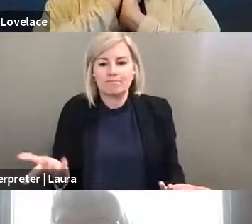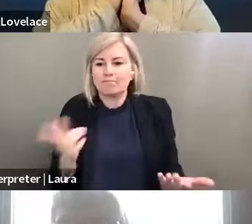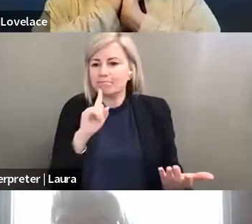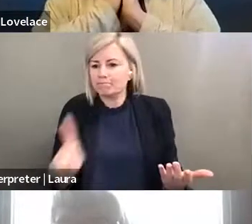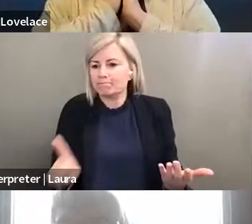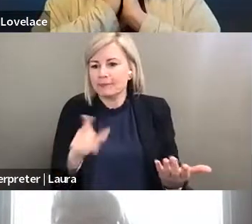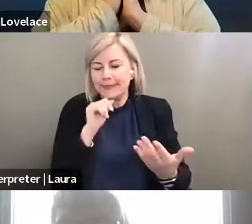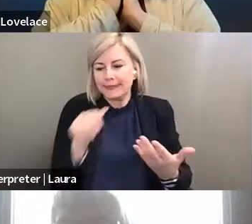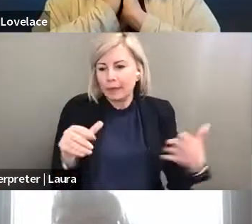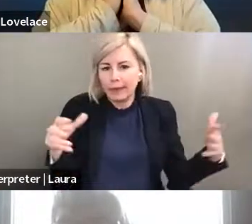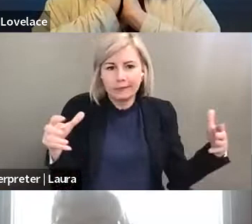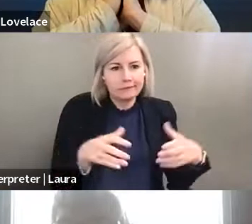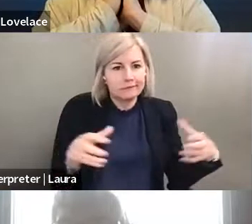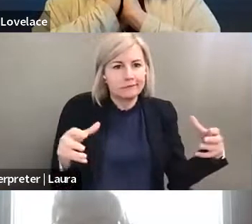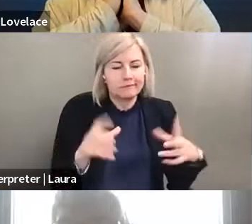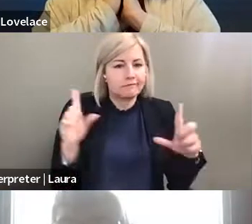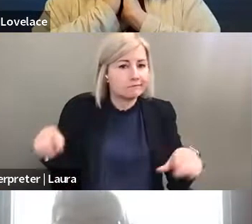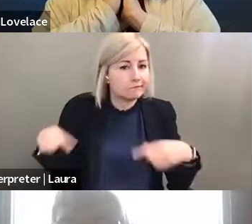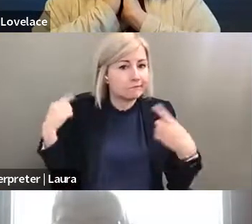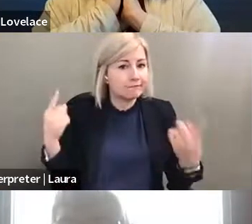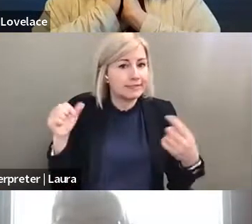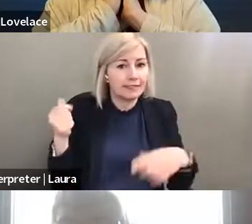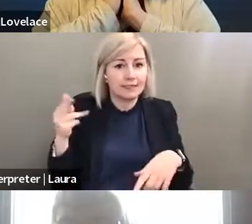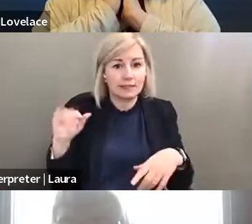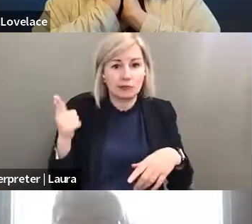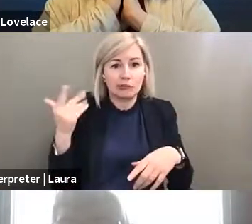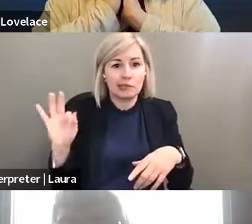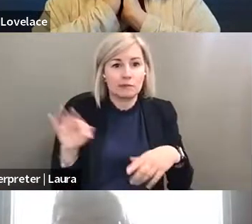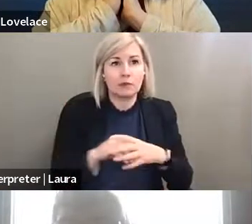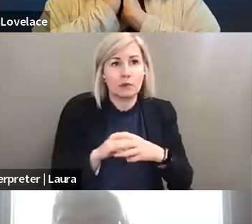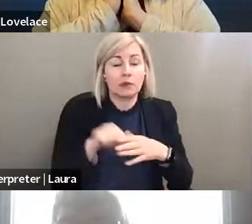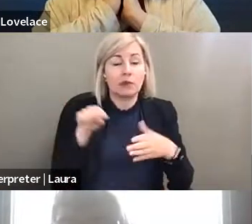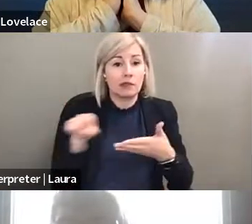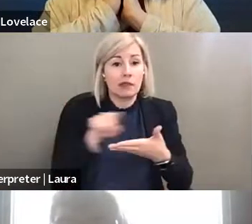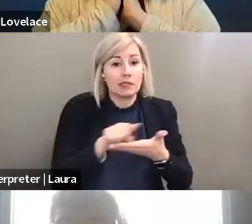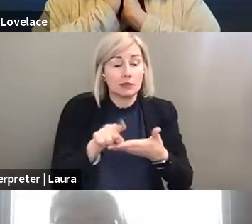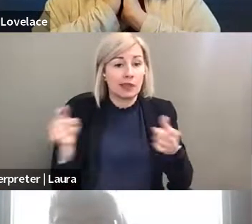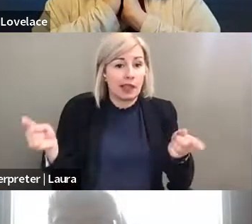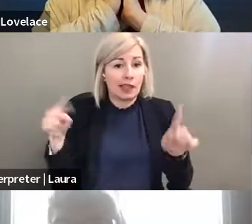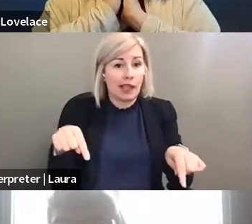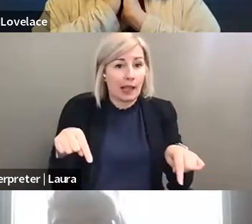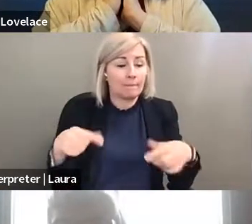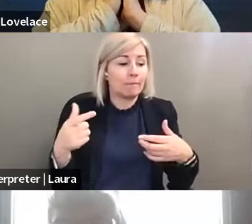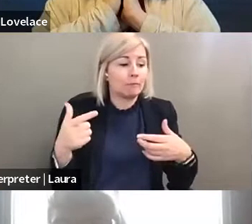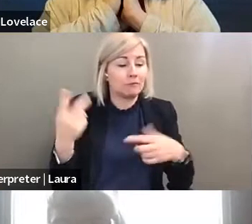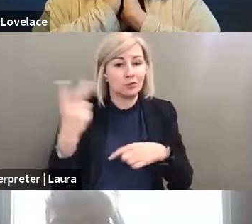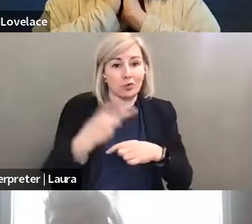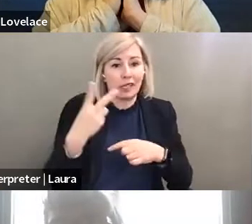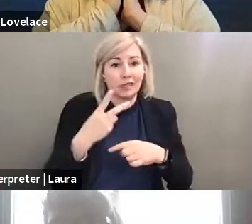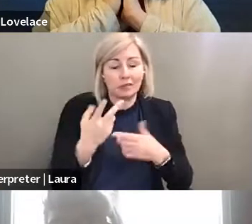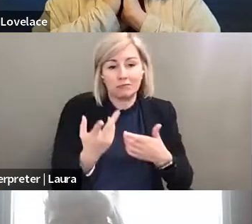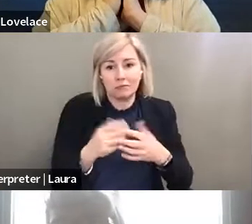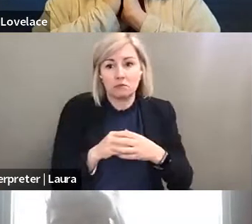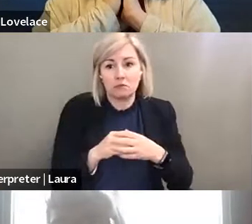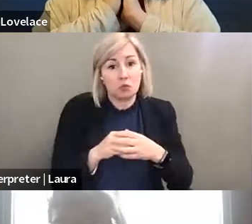since that 100th day. This week they came in 2 days and worked, which was about as